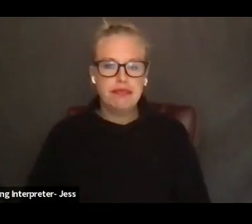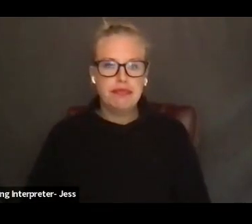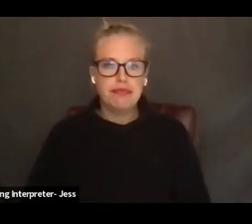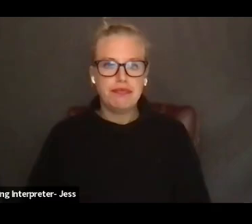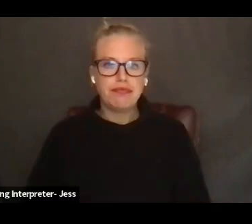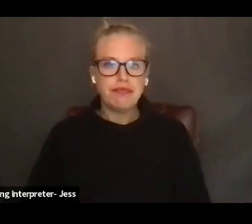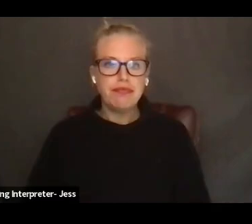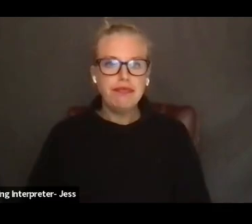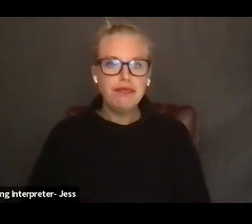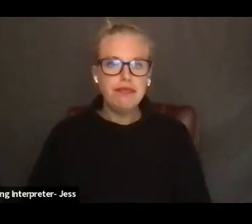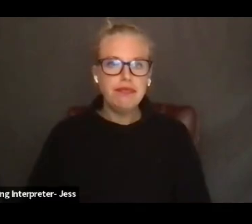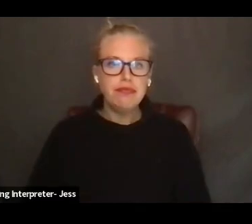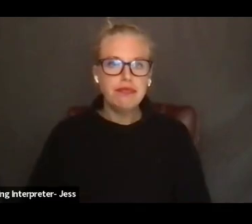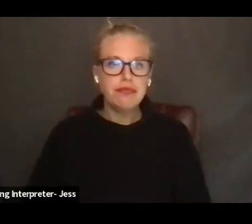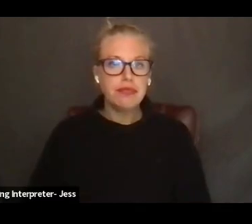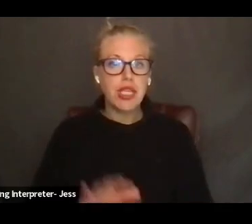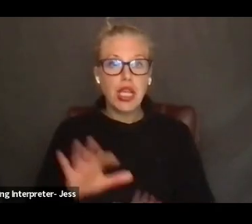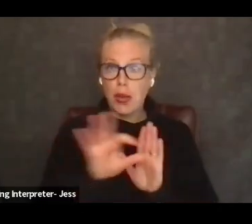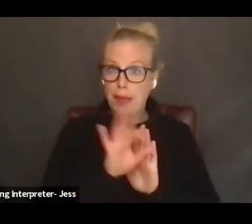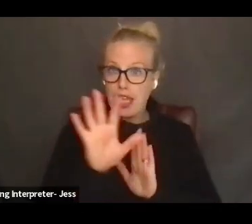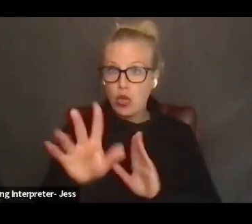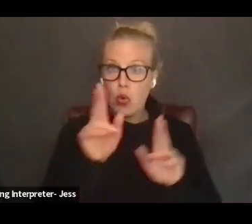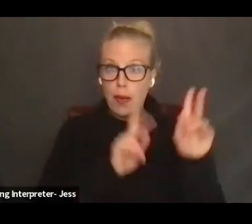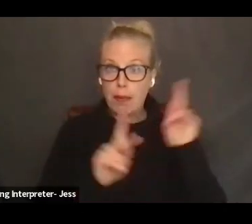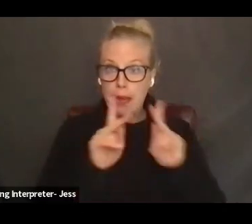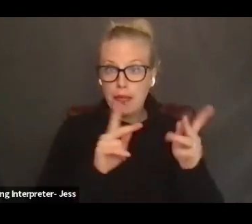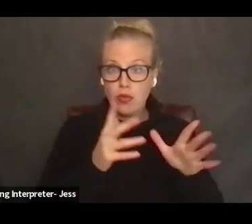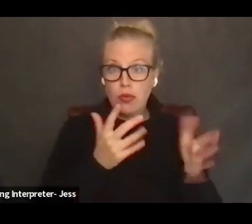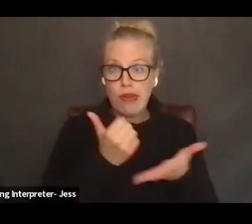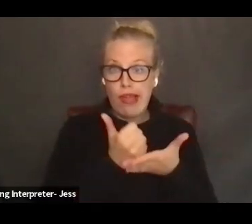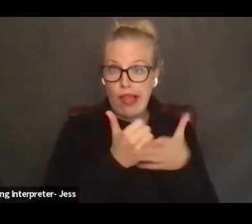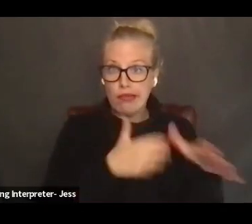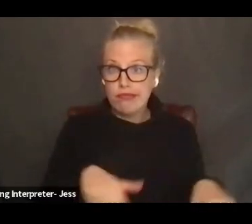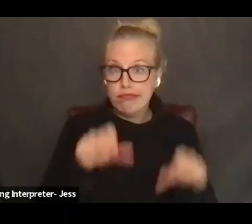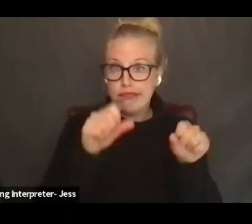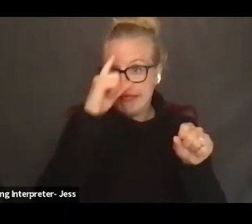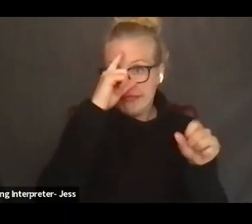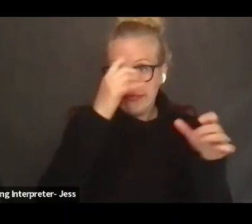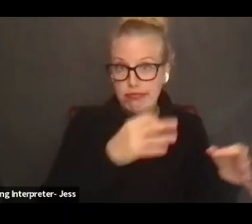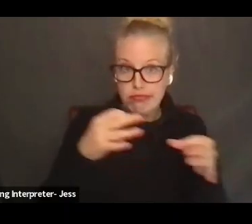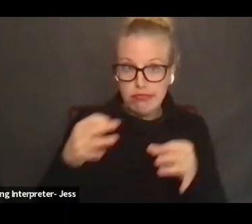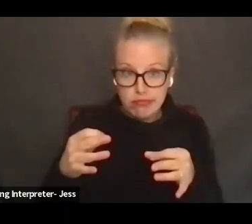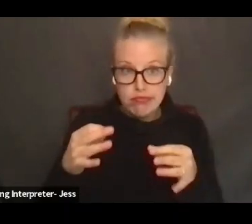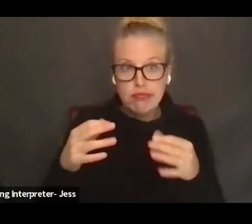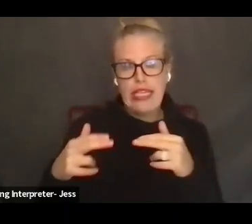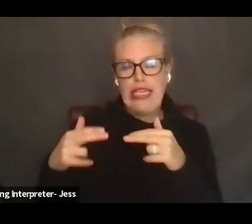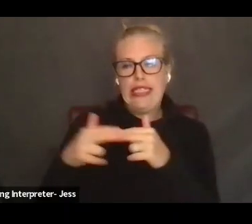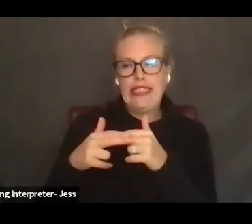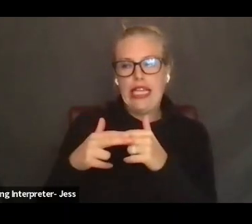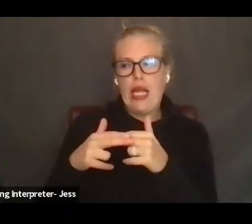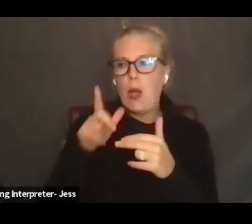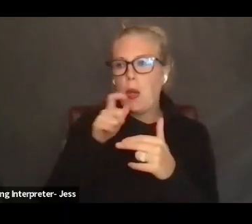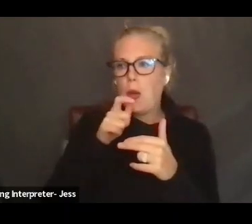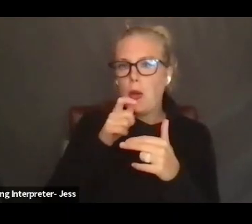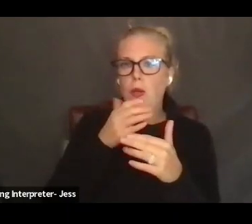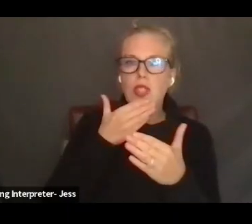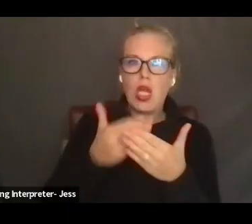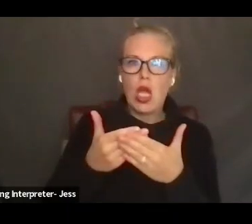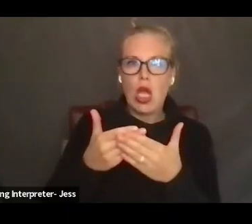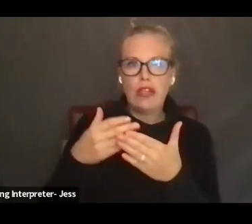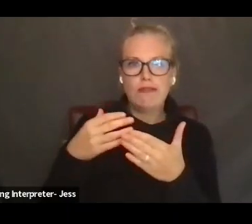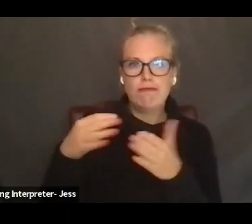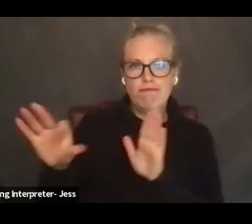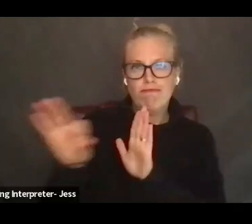So who you pick your people, and I have a slide coming up that's gonna say who makes a good candidate.